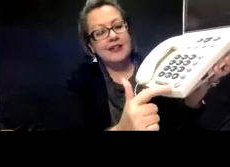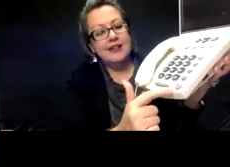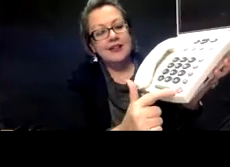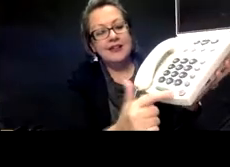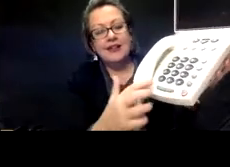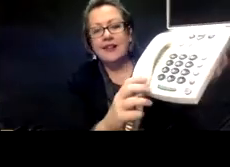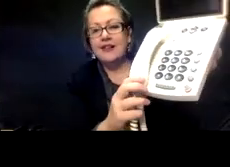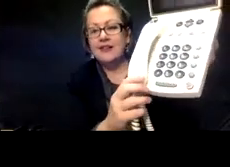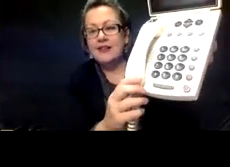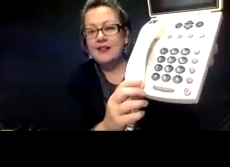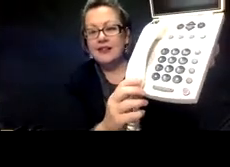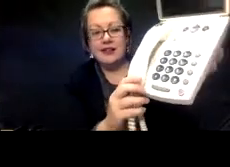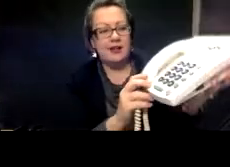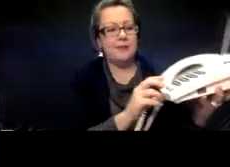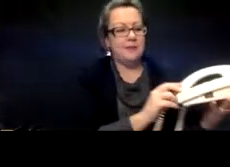So here